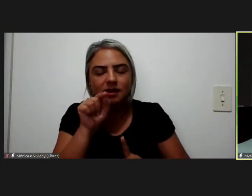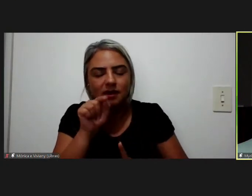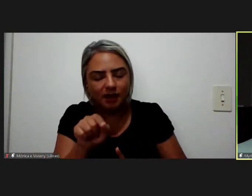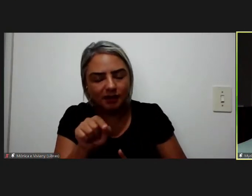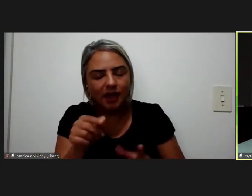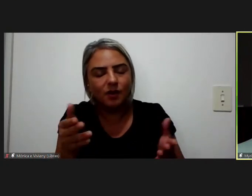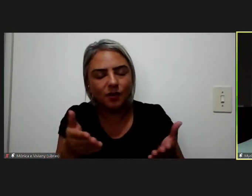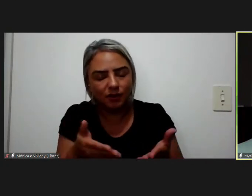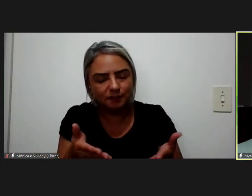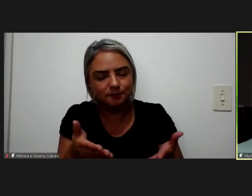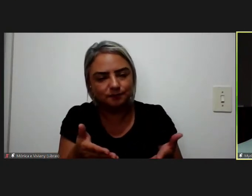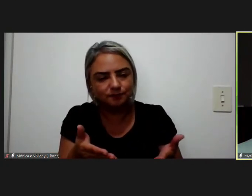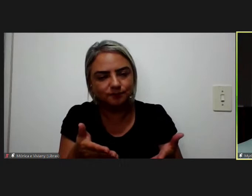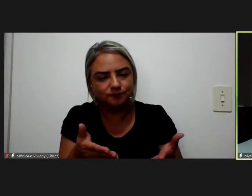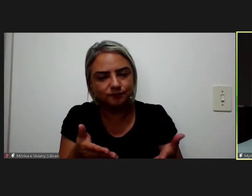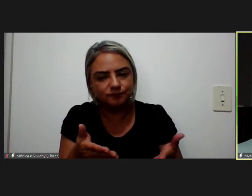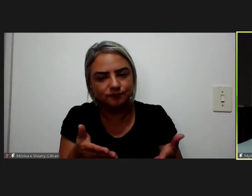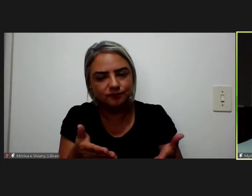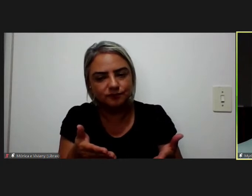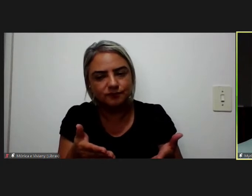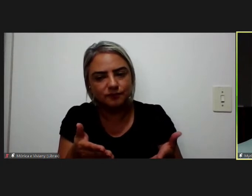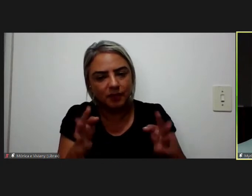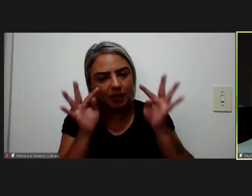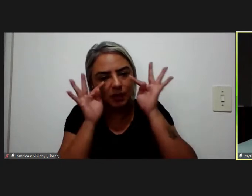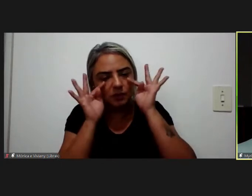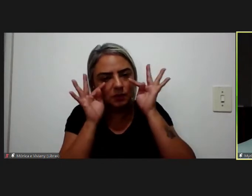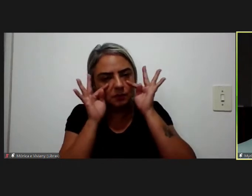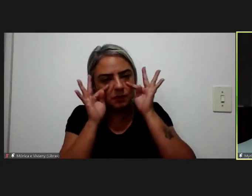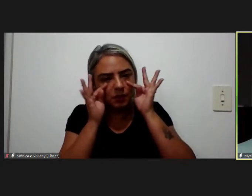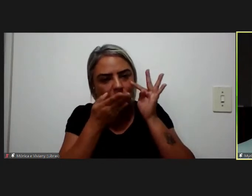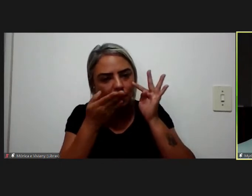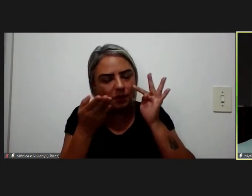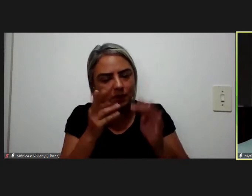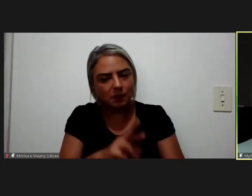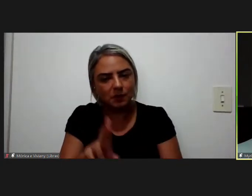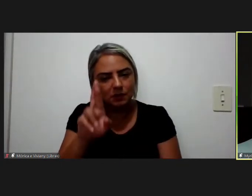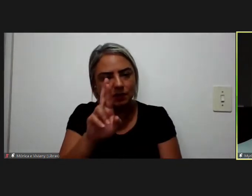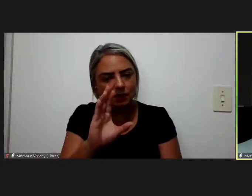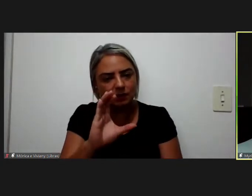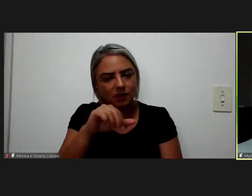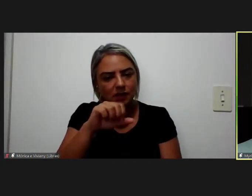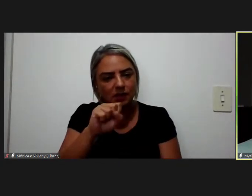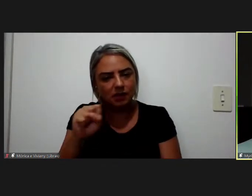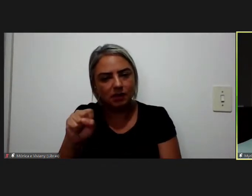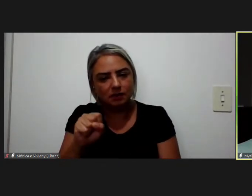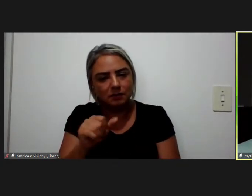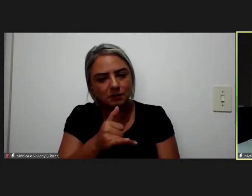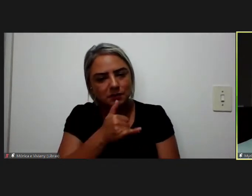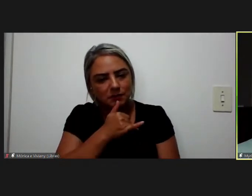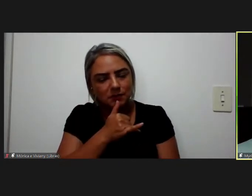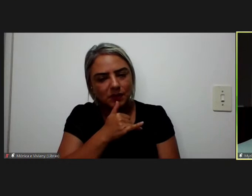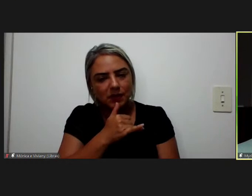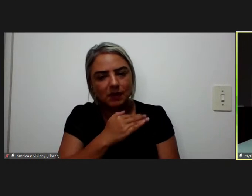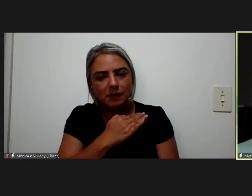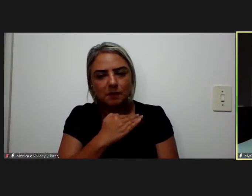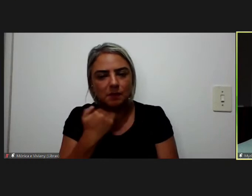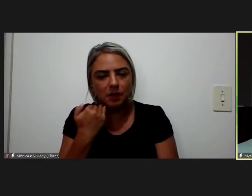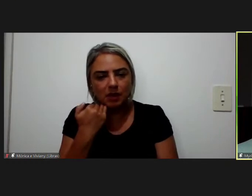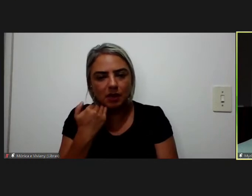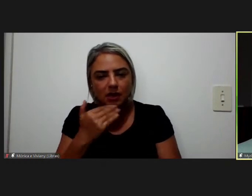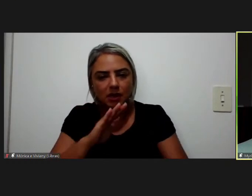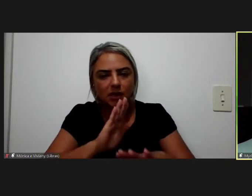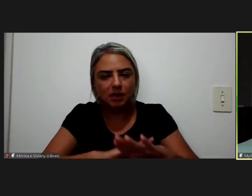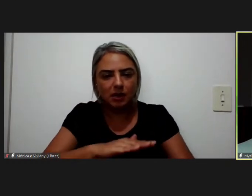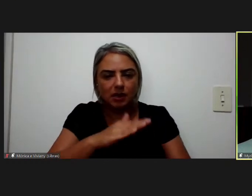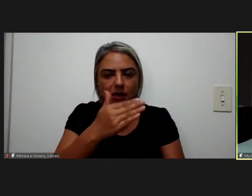control. And this is in this moment that I put myself as a representative of the National Council of Health to